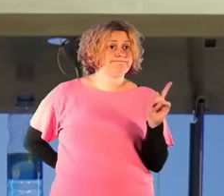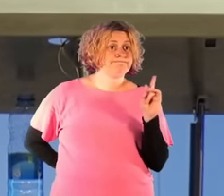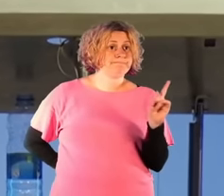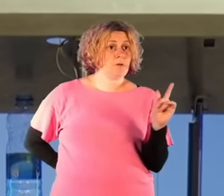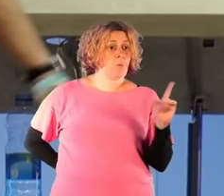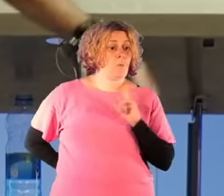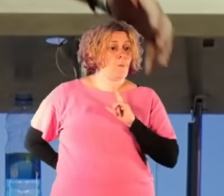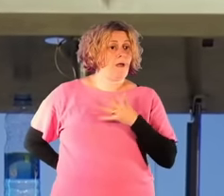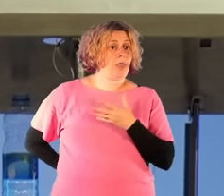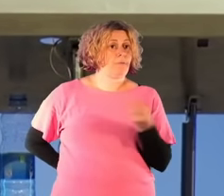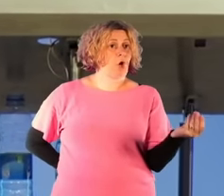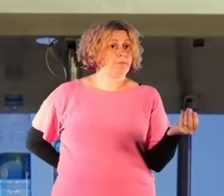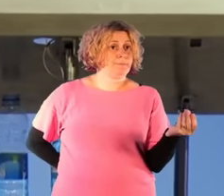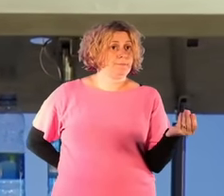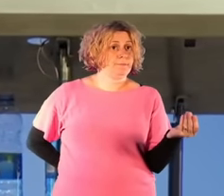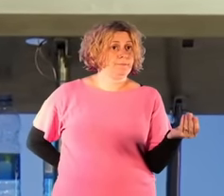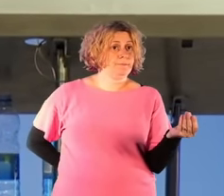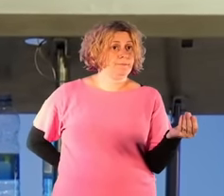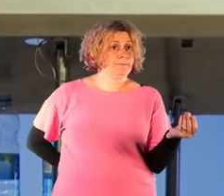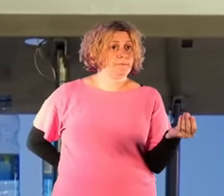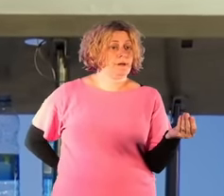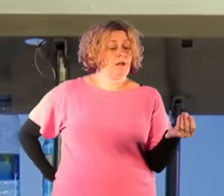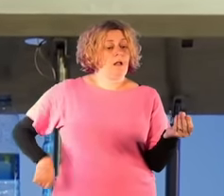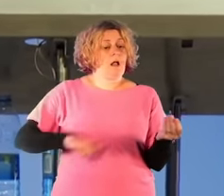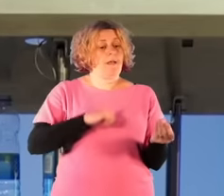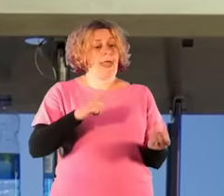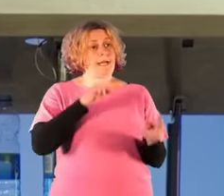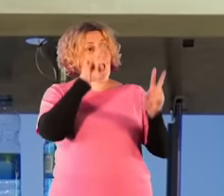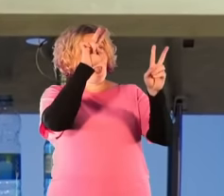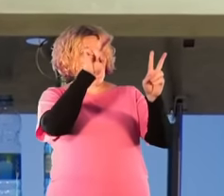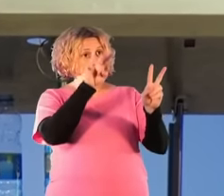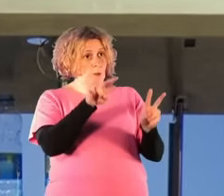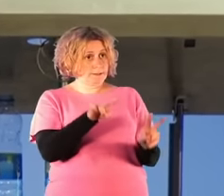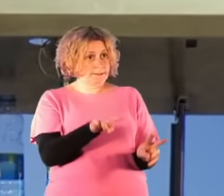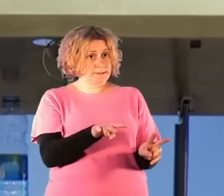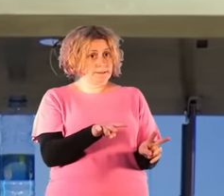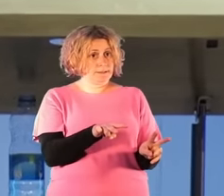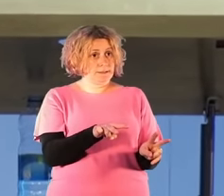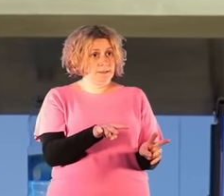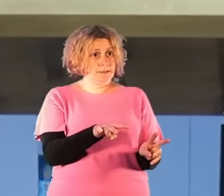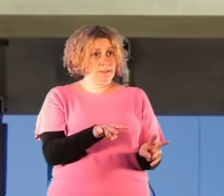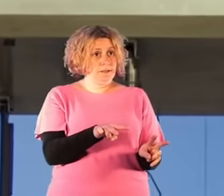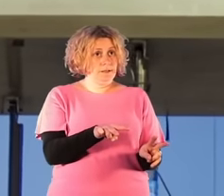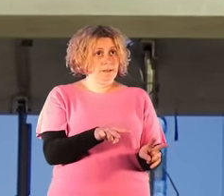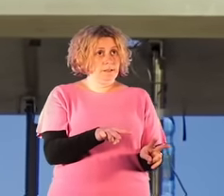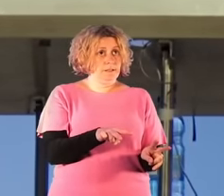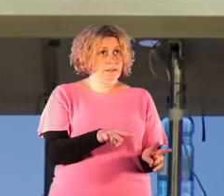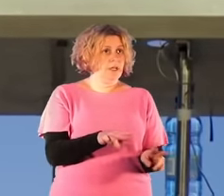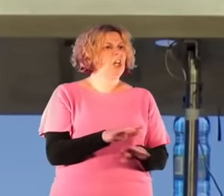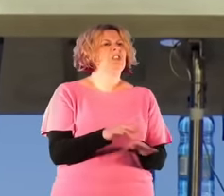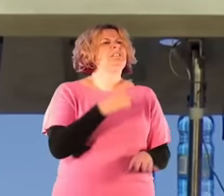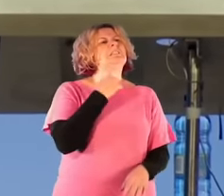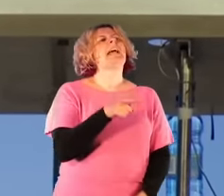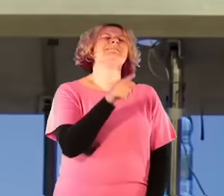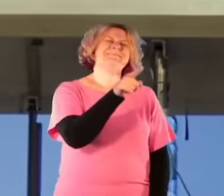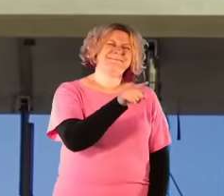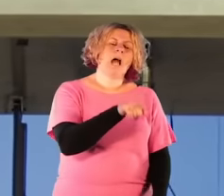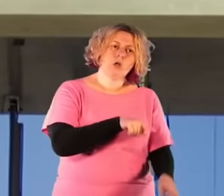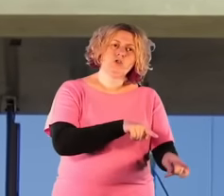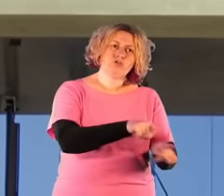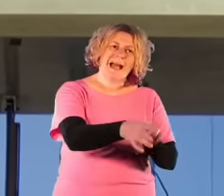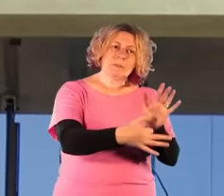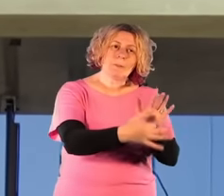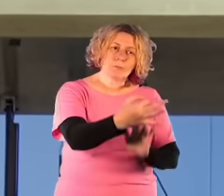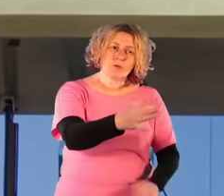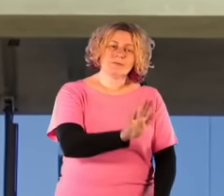Jesus. And then he looks at us, and he doesn't look at us as if we're, okay, you're neutral now and try better. He clothes